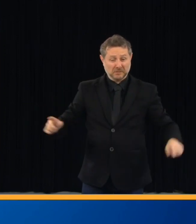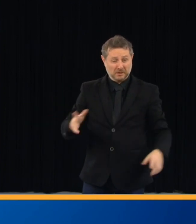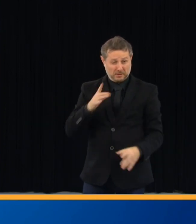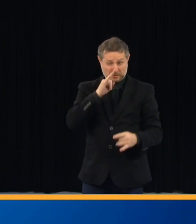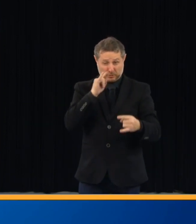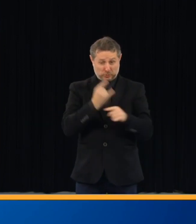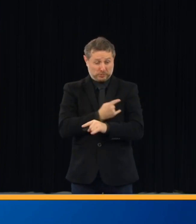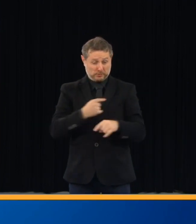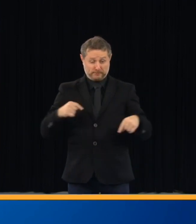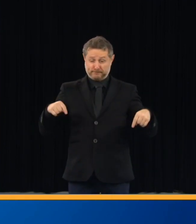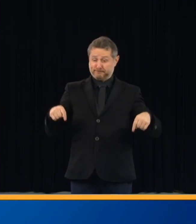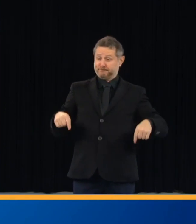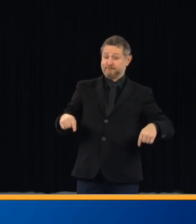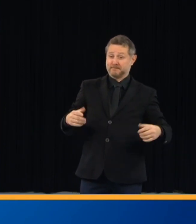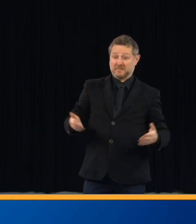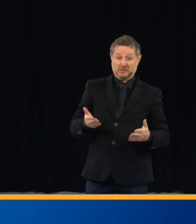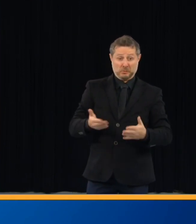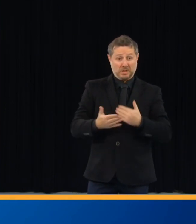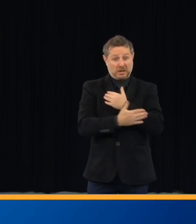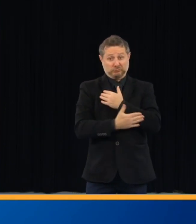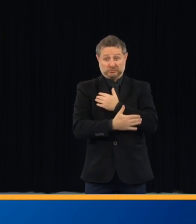nation is now